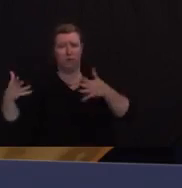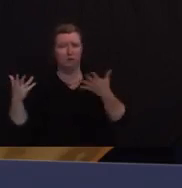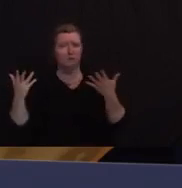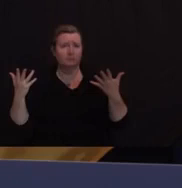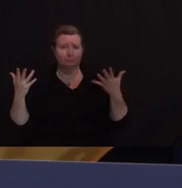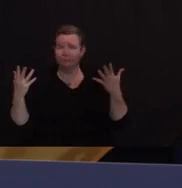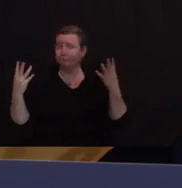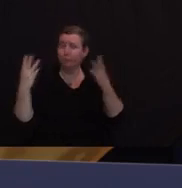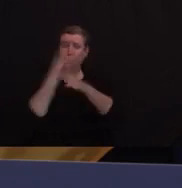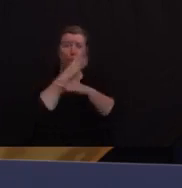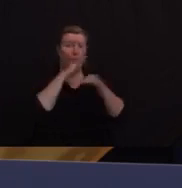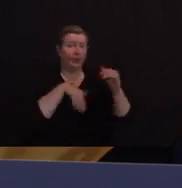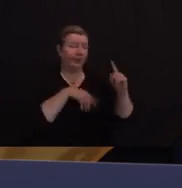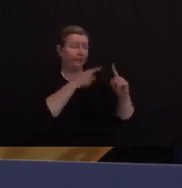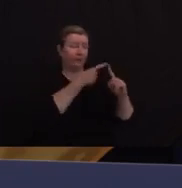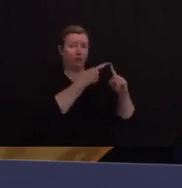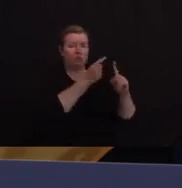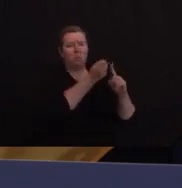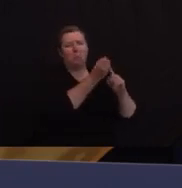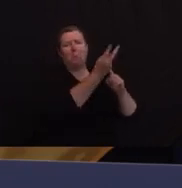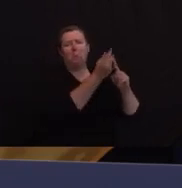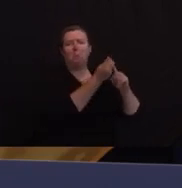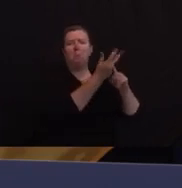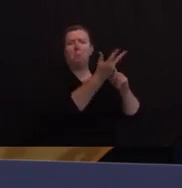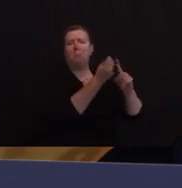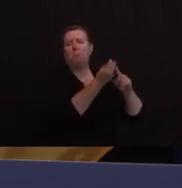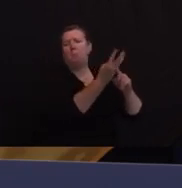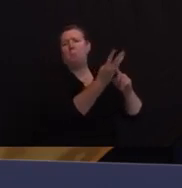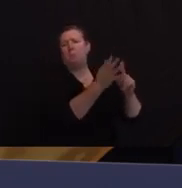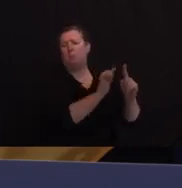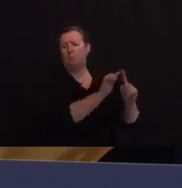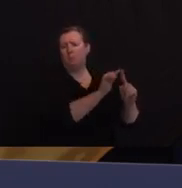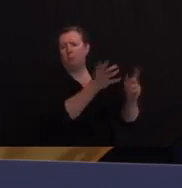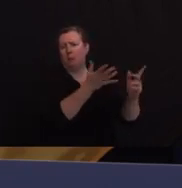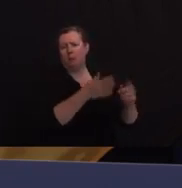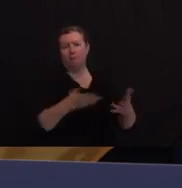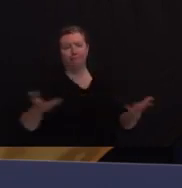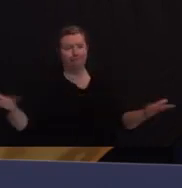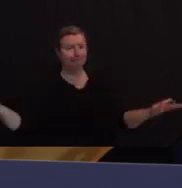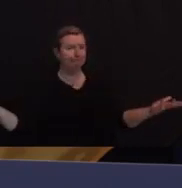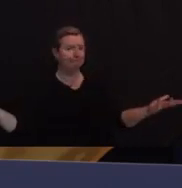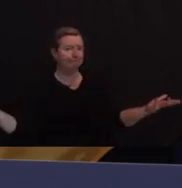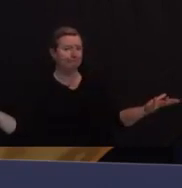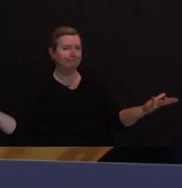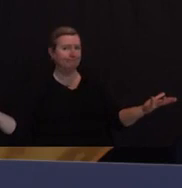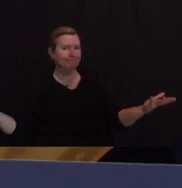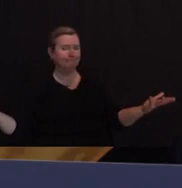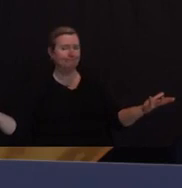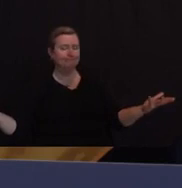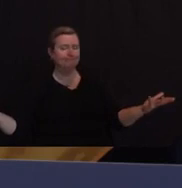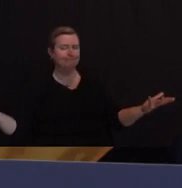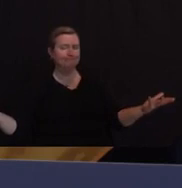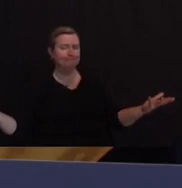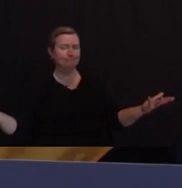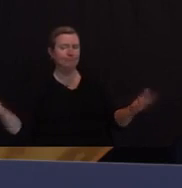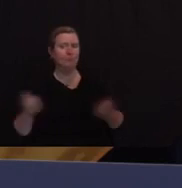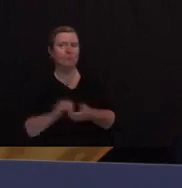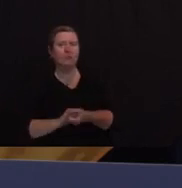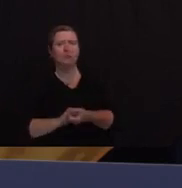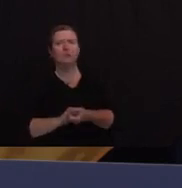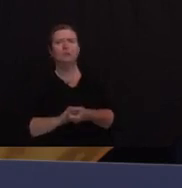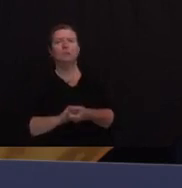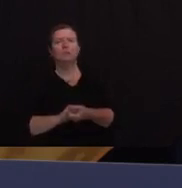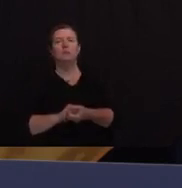You are more at risk of getting it if you're vaccinated than you were if it was the Alpha variant beforehand. However, the vaccines